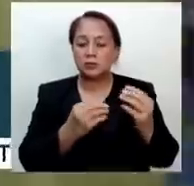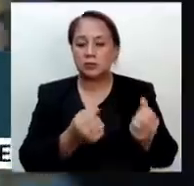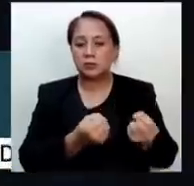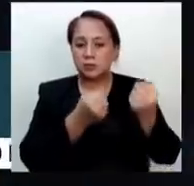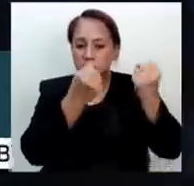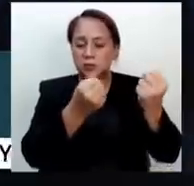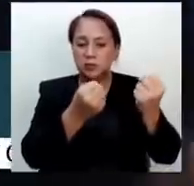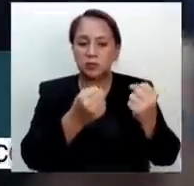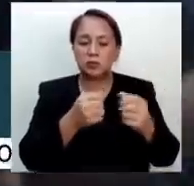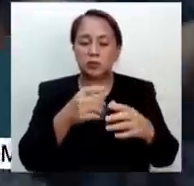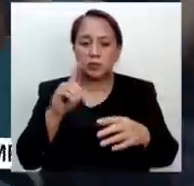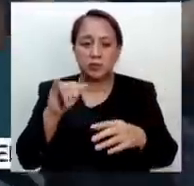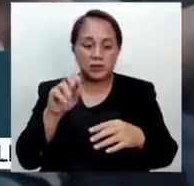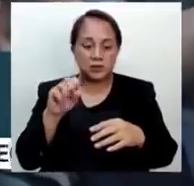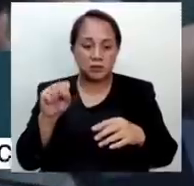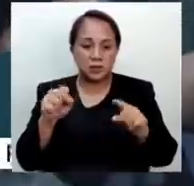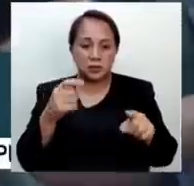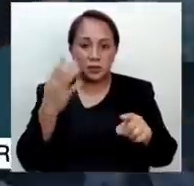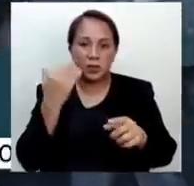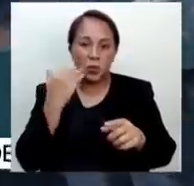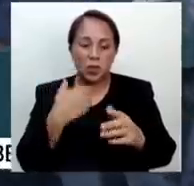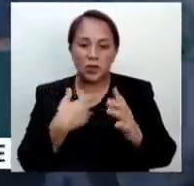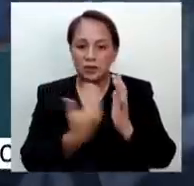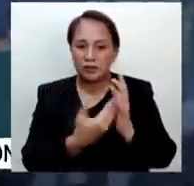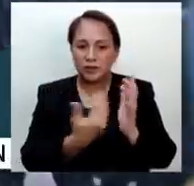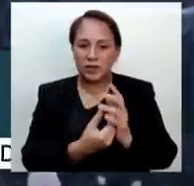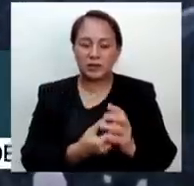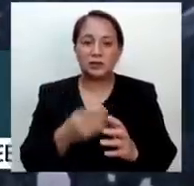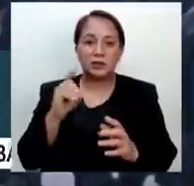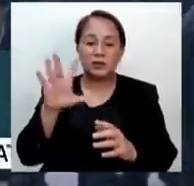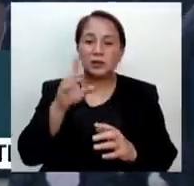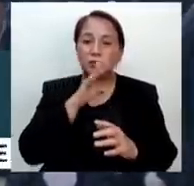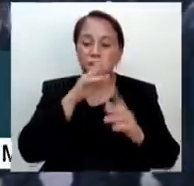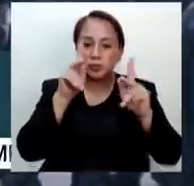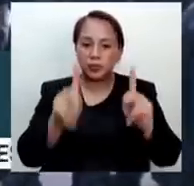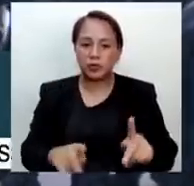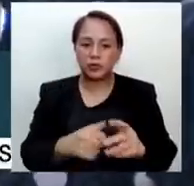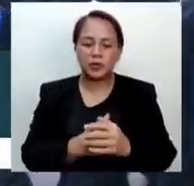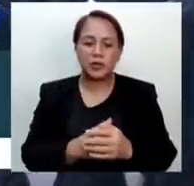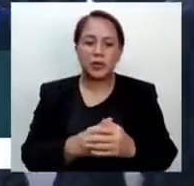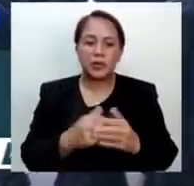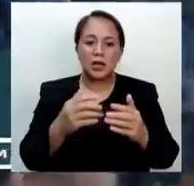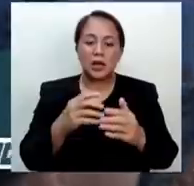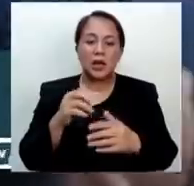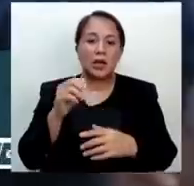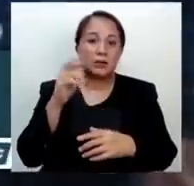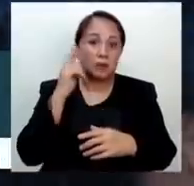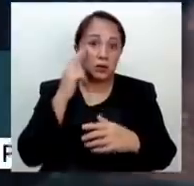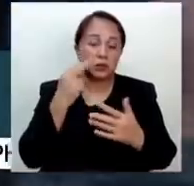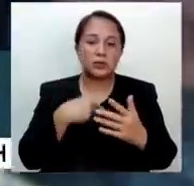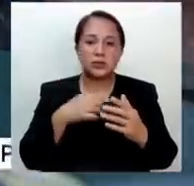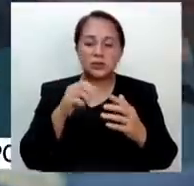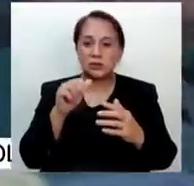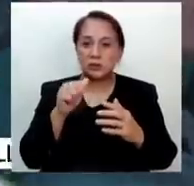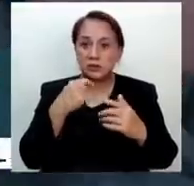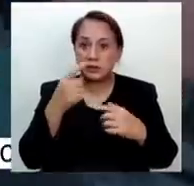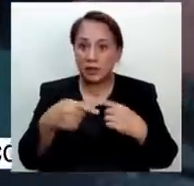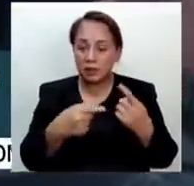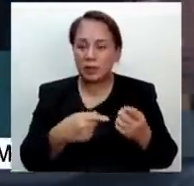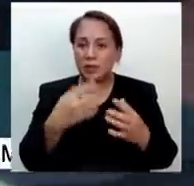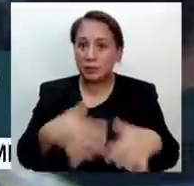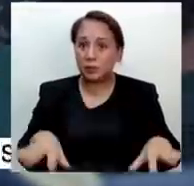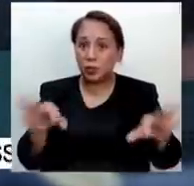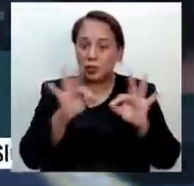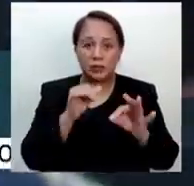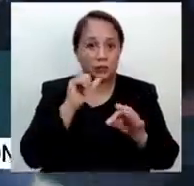of evidence. Lawyer Dino De Leon, de Lima's spokesperson, says Ragos's affidavit is significant not only to the drug case where he